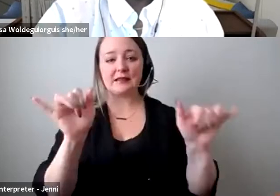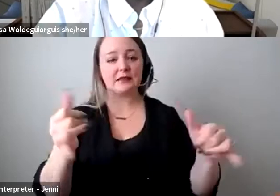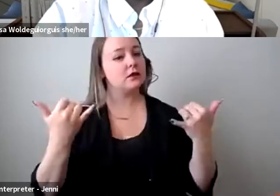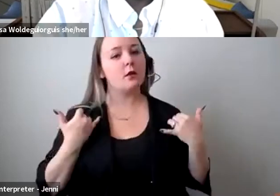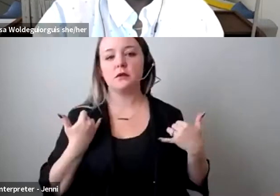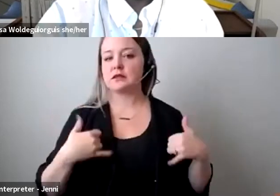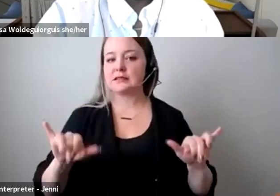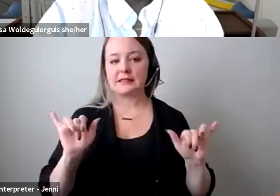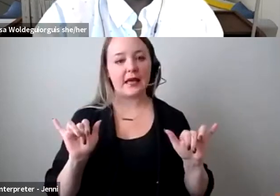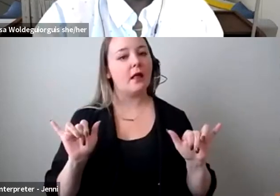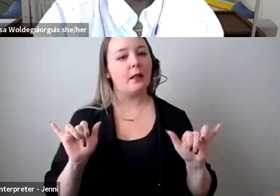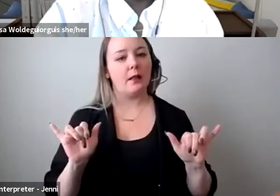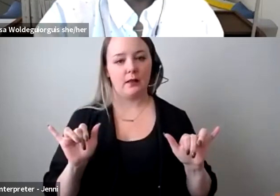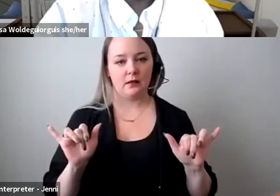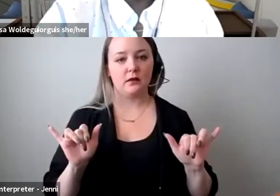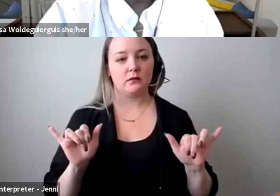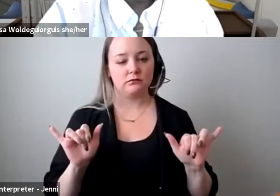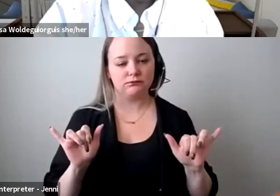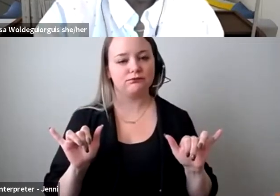still is